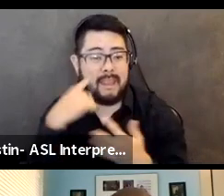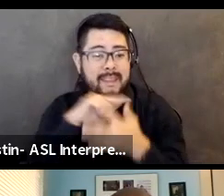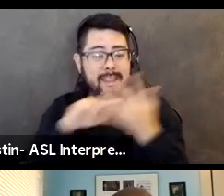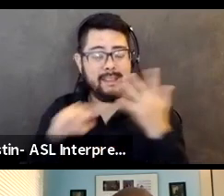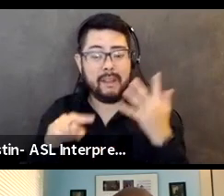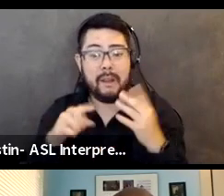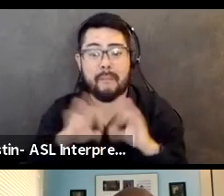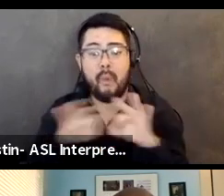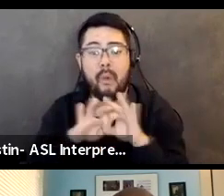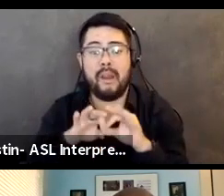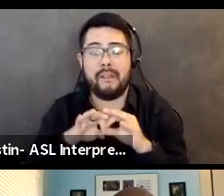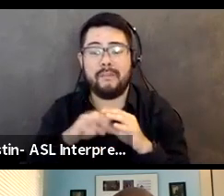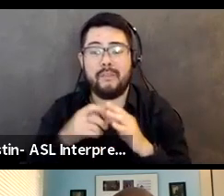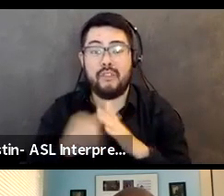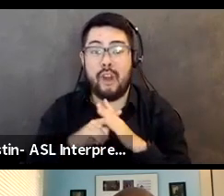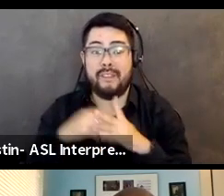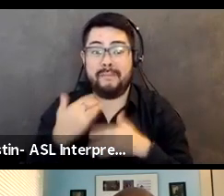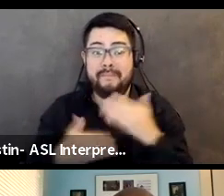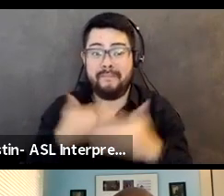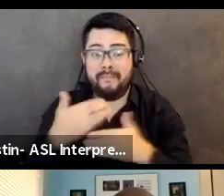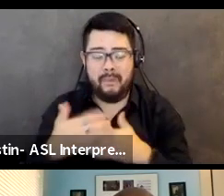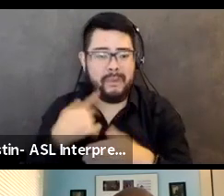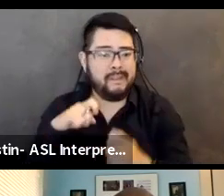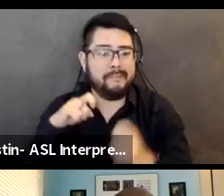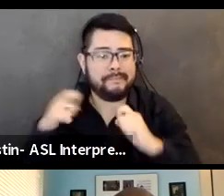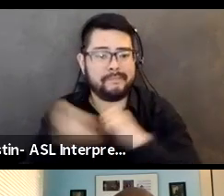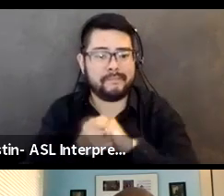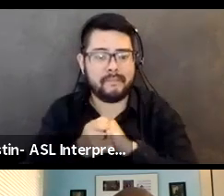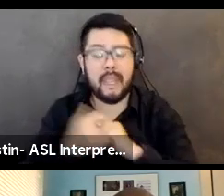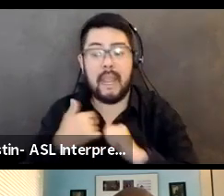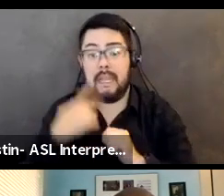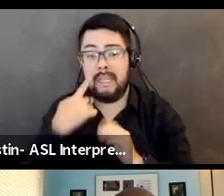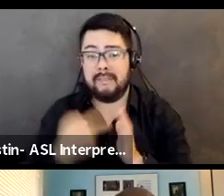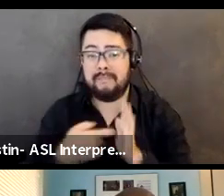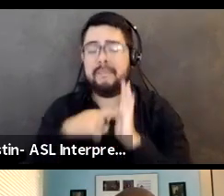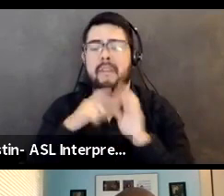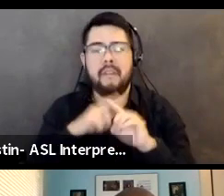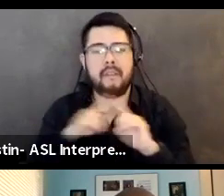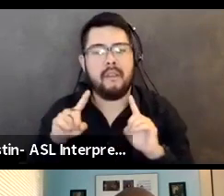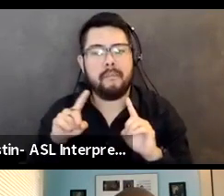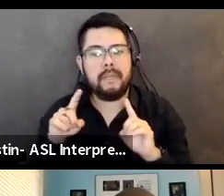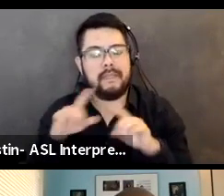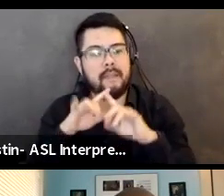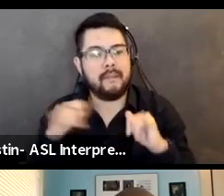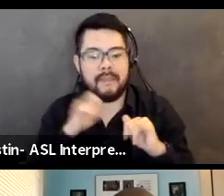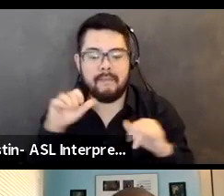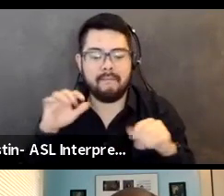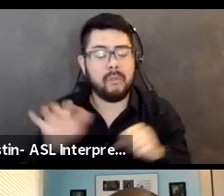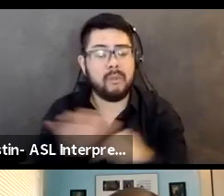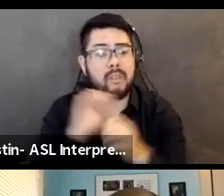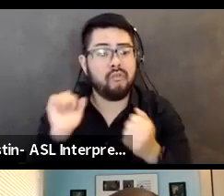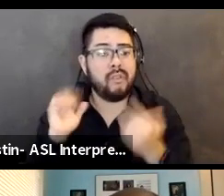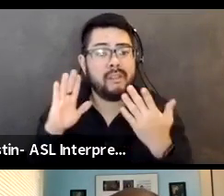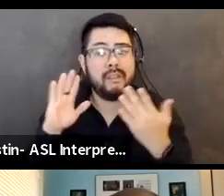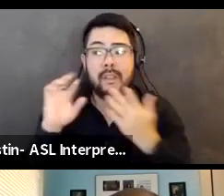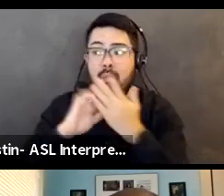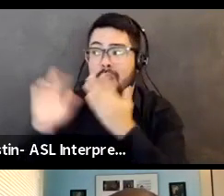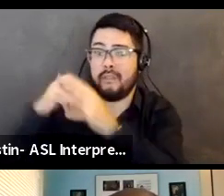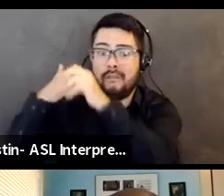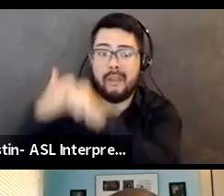scaffolds to reform and i think they're necessary but they fall short of addressing the research and the